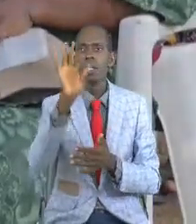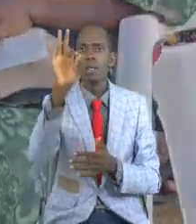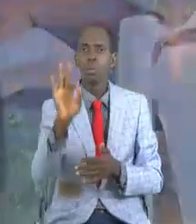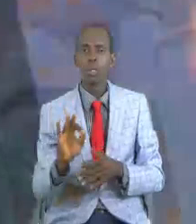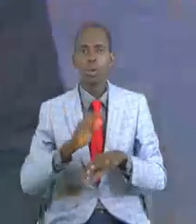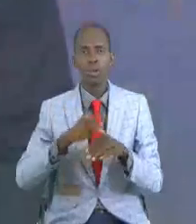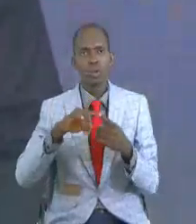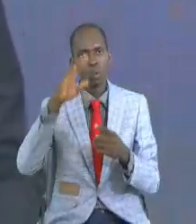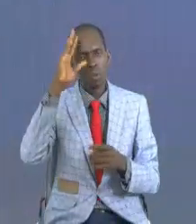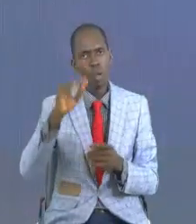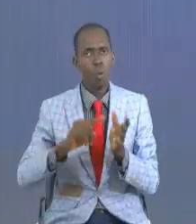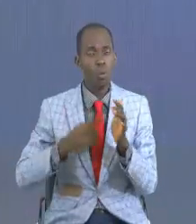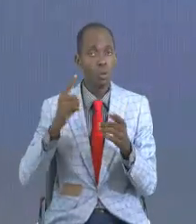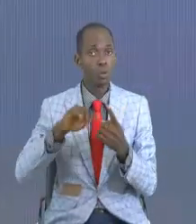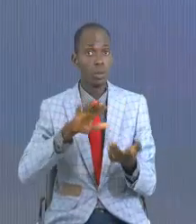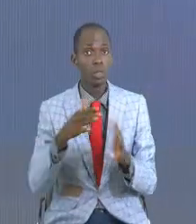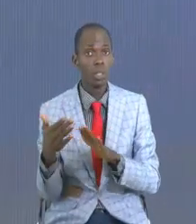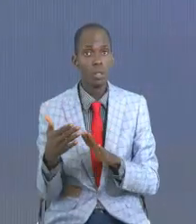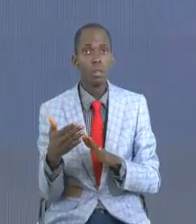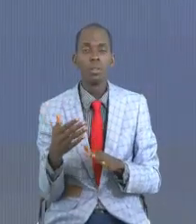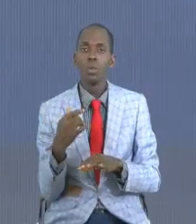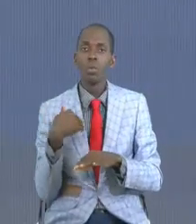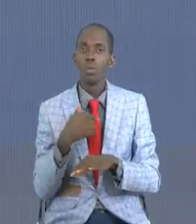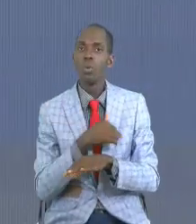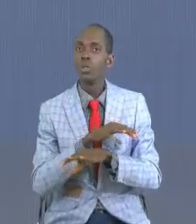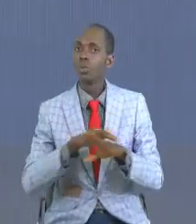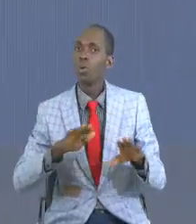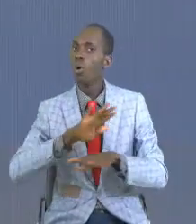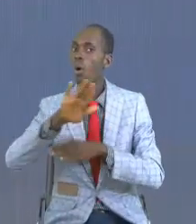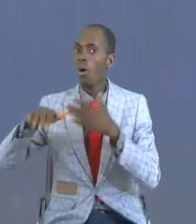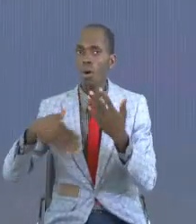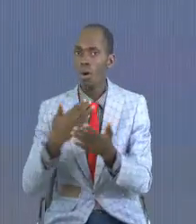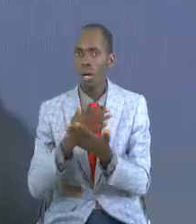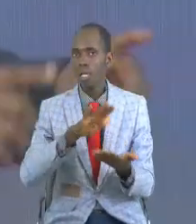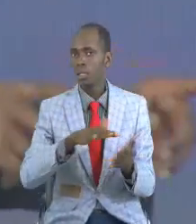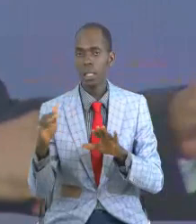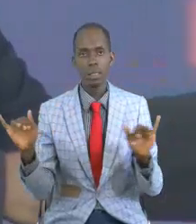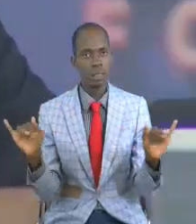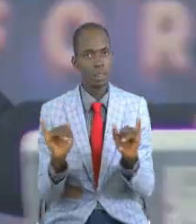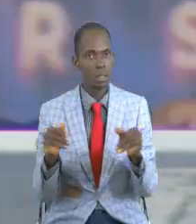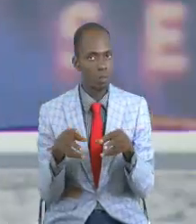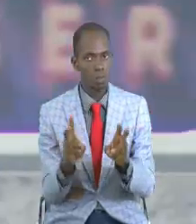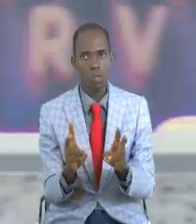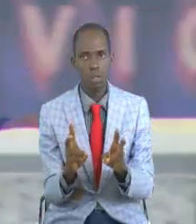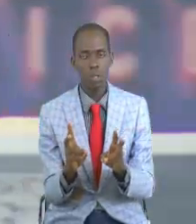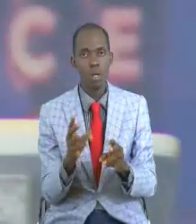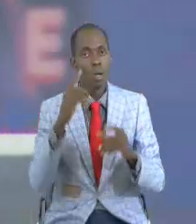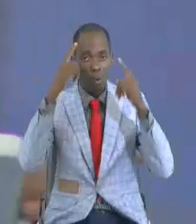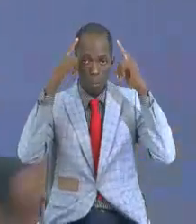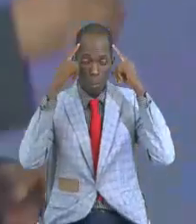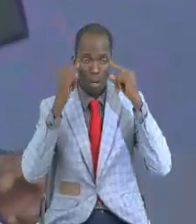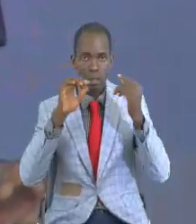wants to die we don't all die in the same way moses died